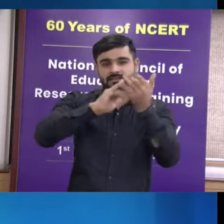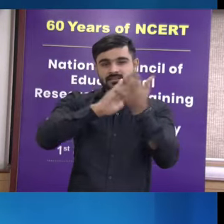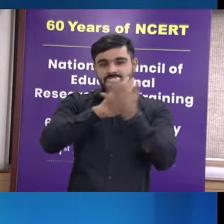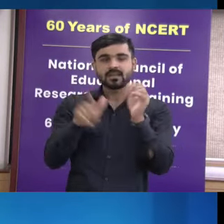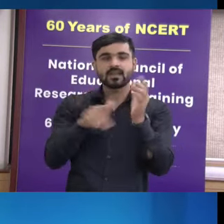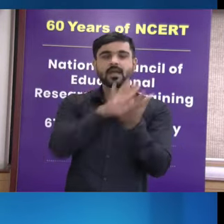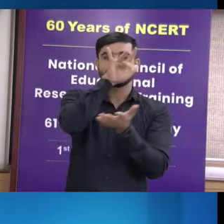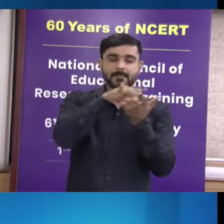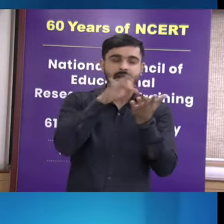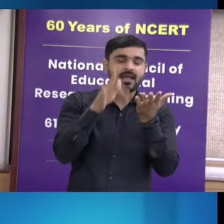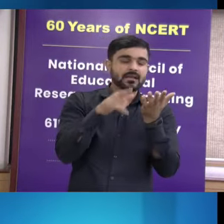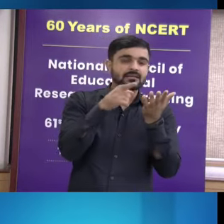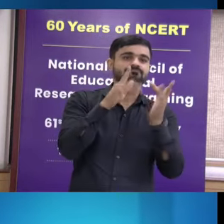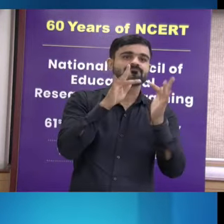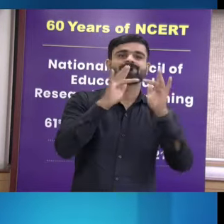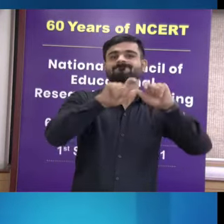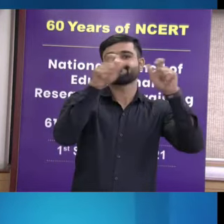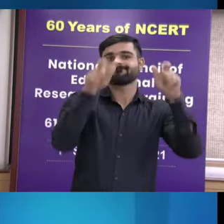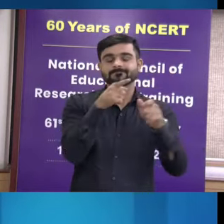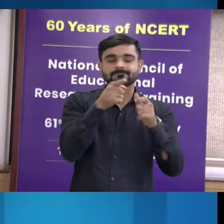And